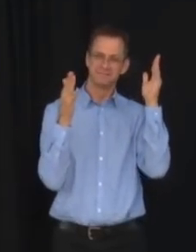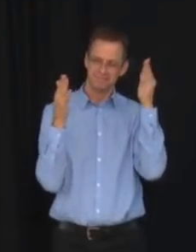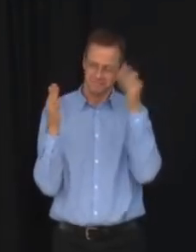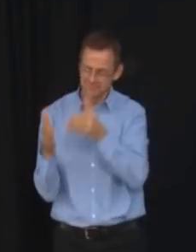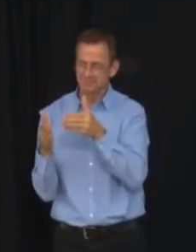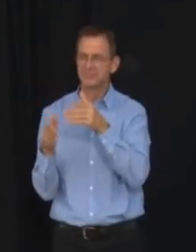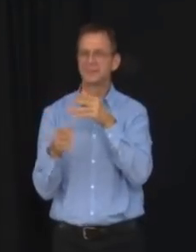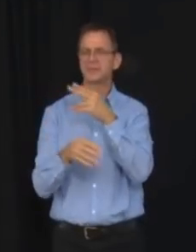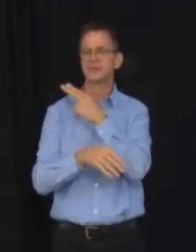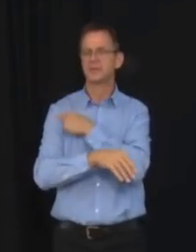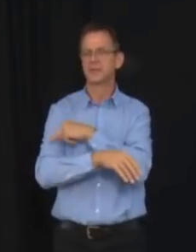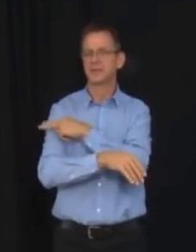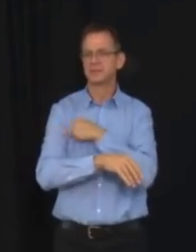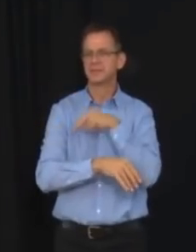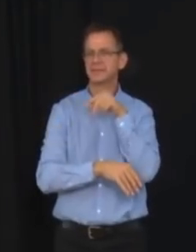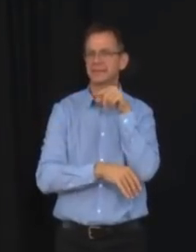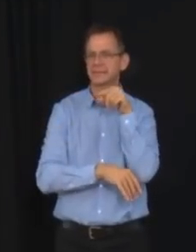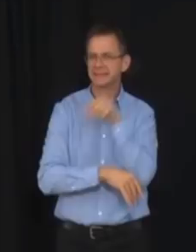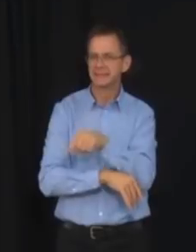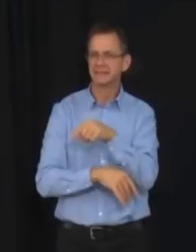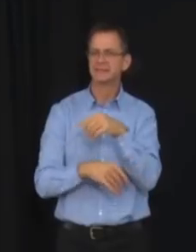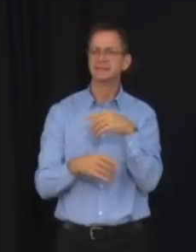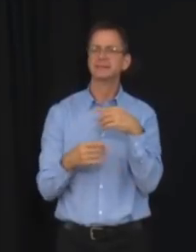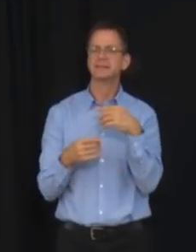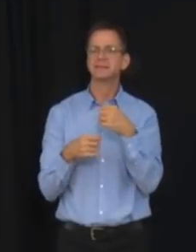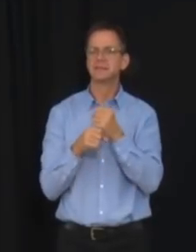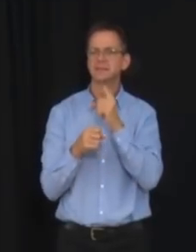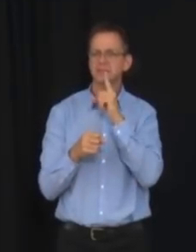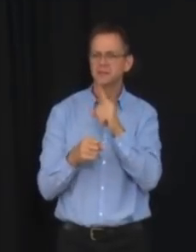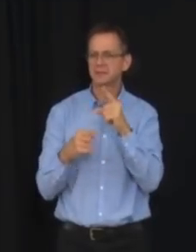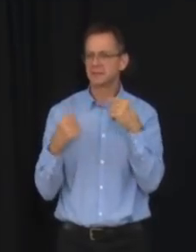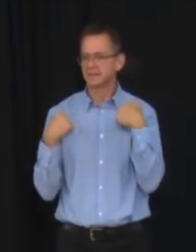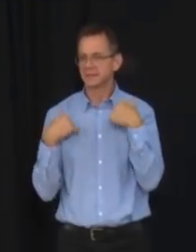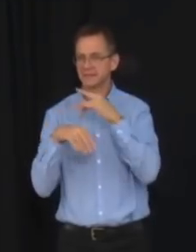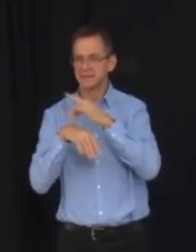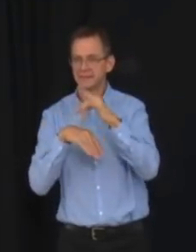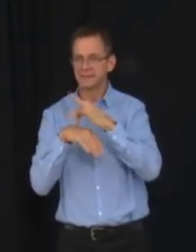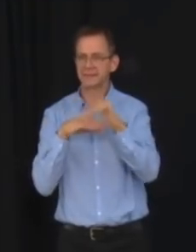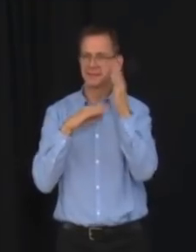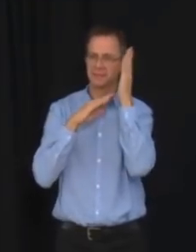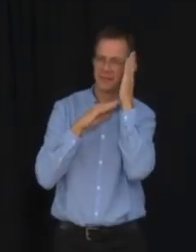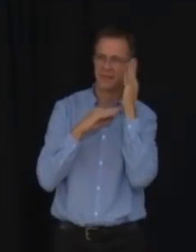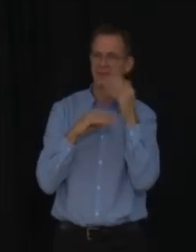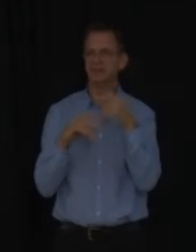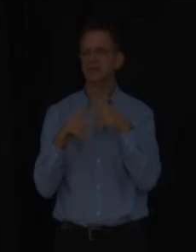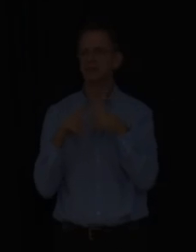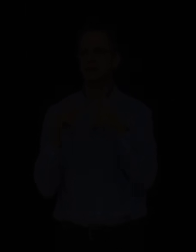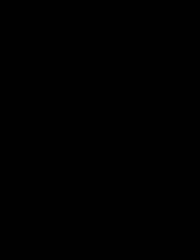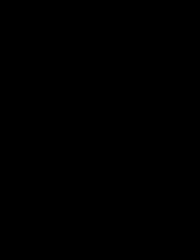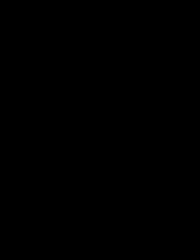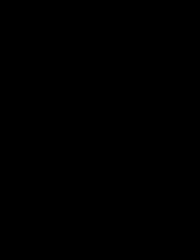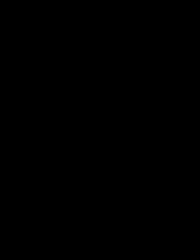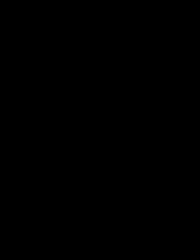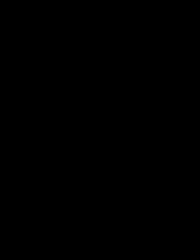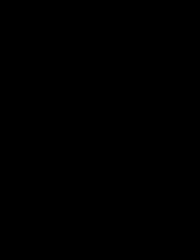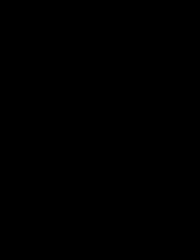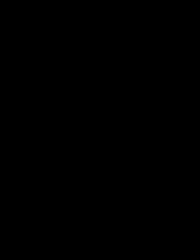similar measures, AHS will be working to ramp back up and get those patients rebooked as soon as possible.